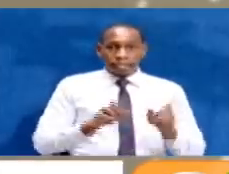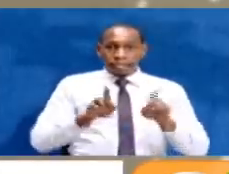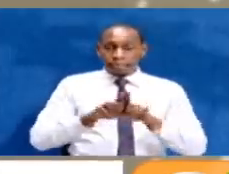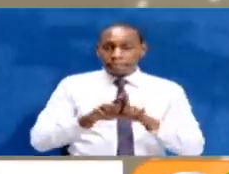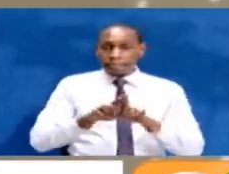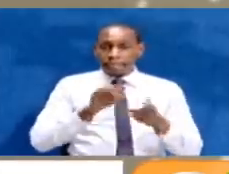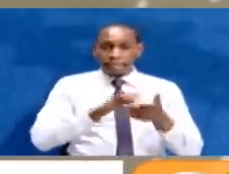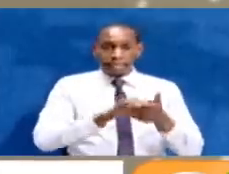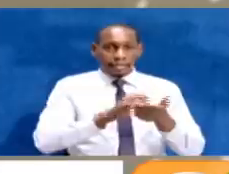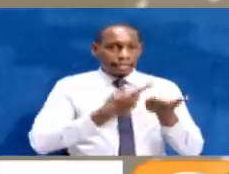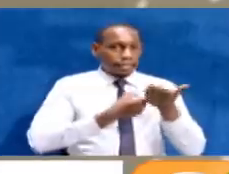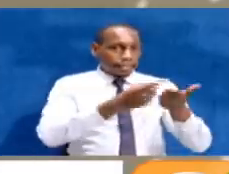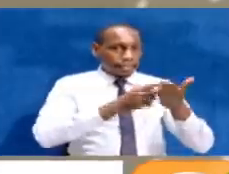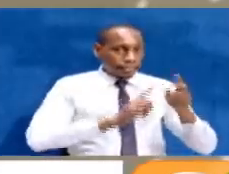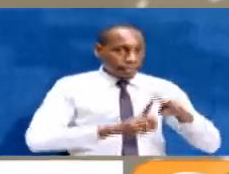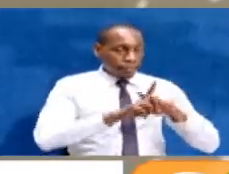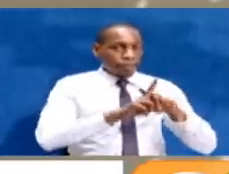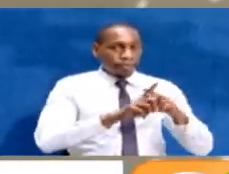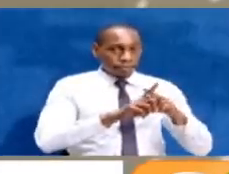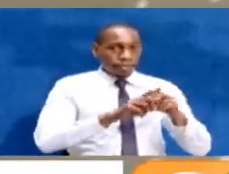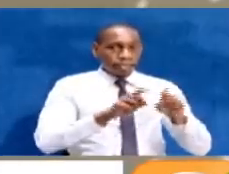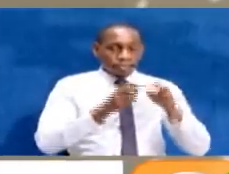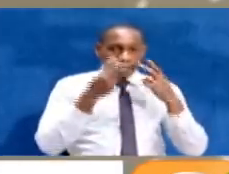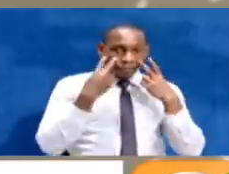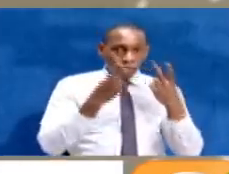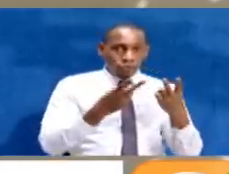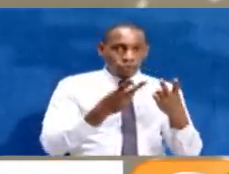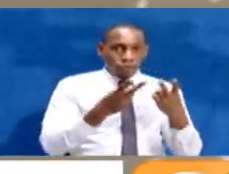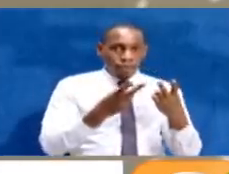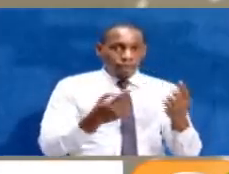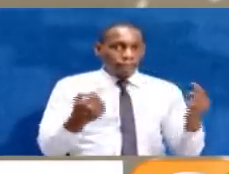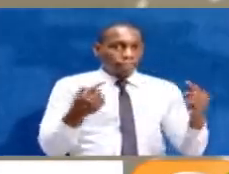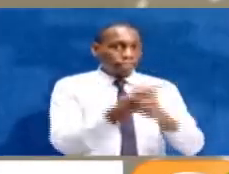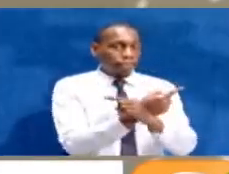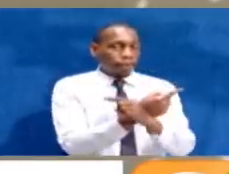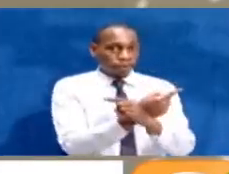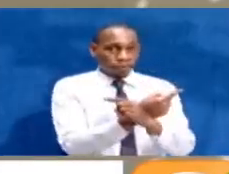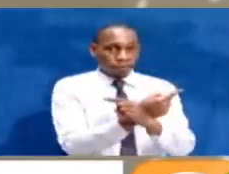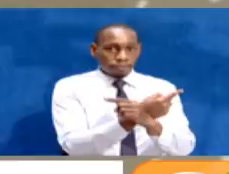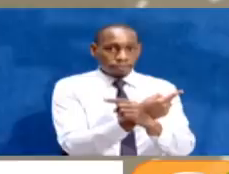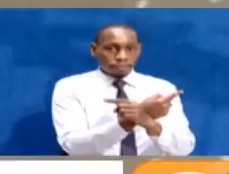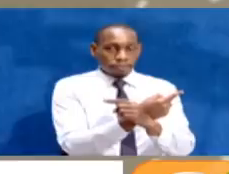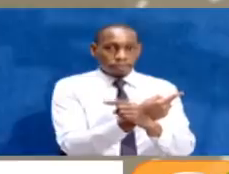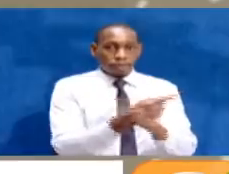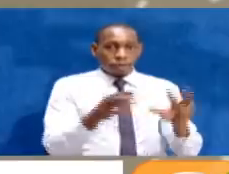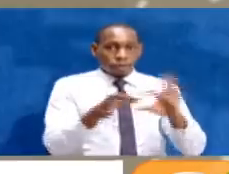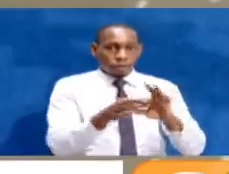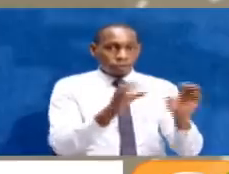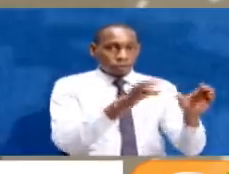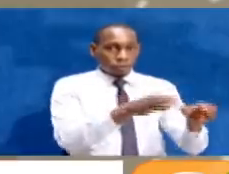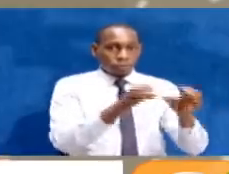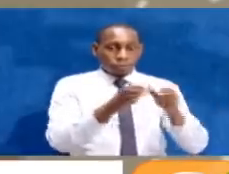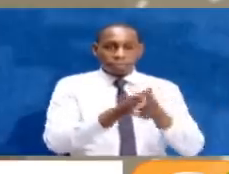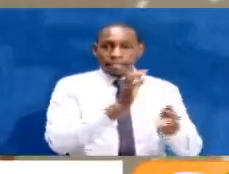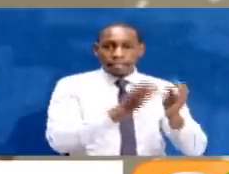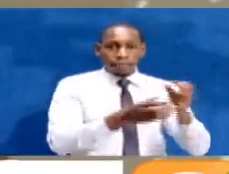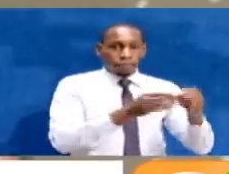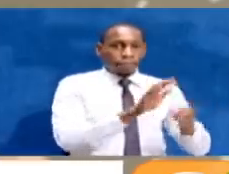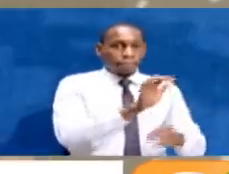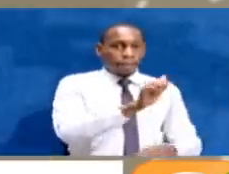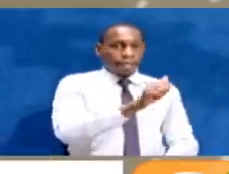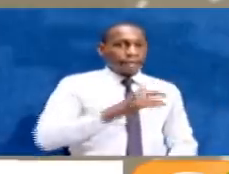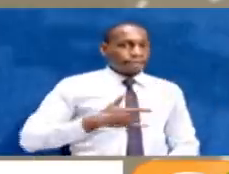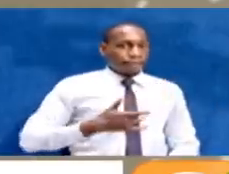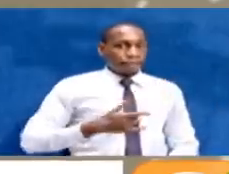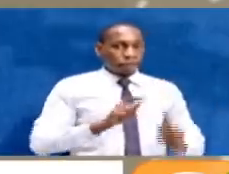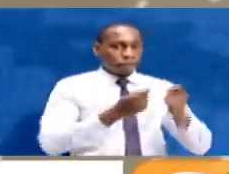And once that discussion begins, you will see cross coalition movements. If A